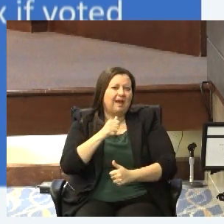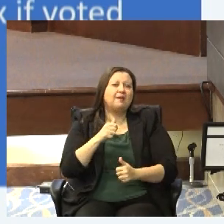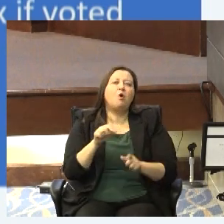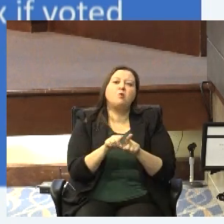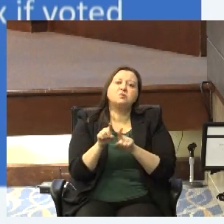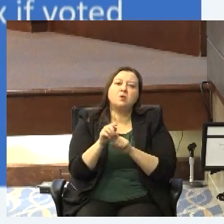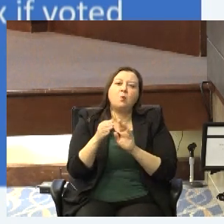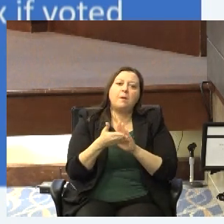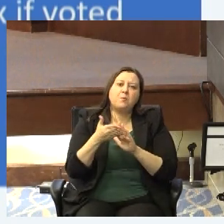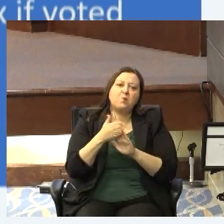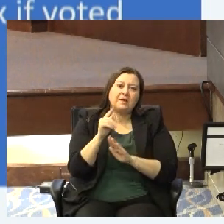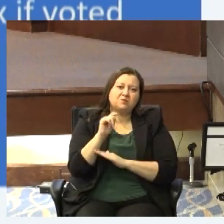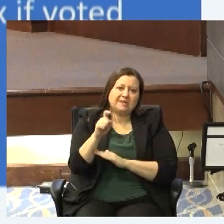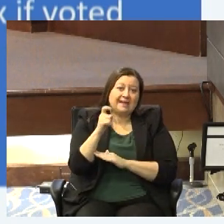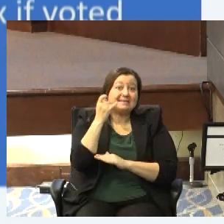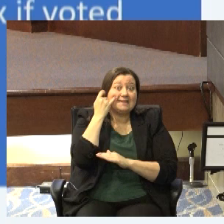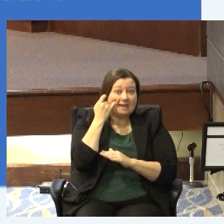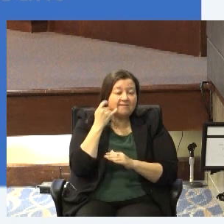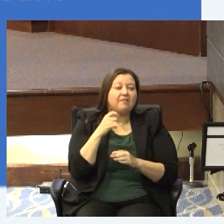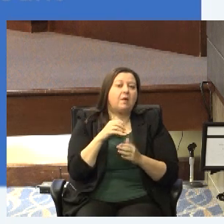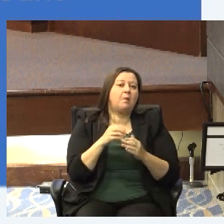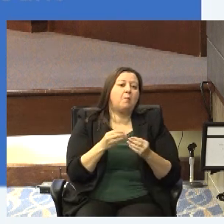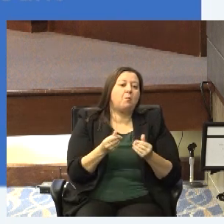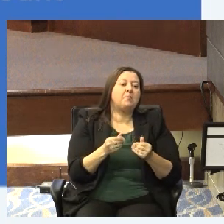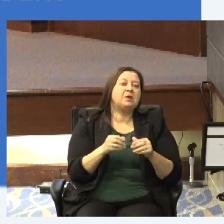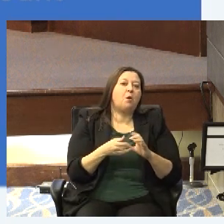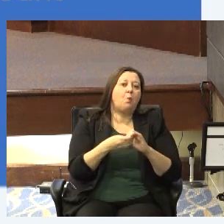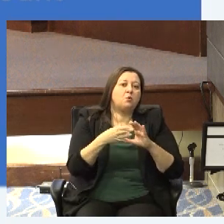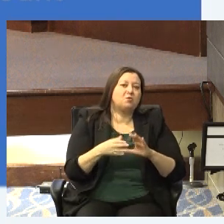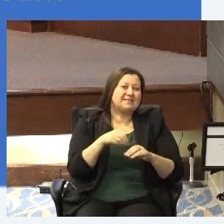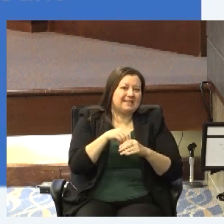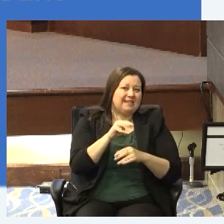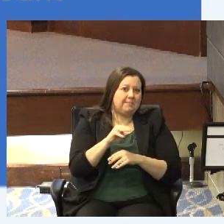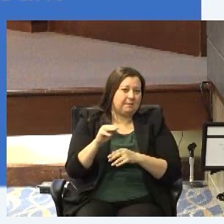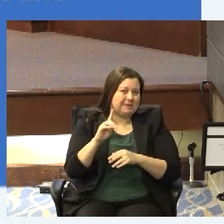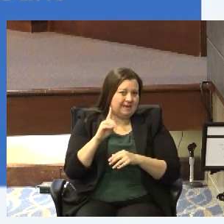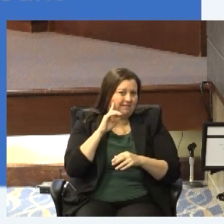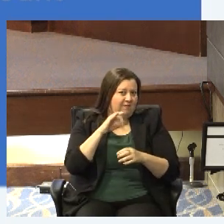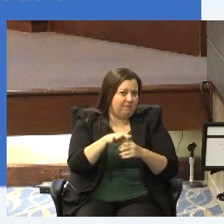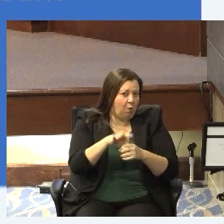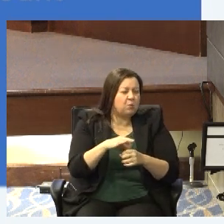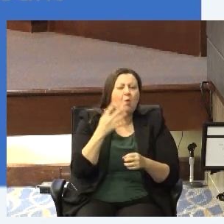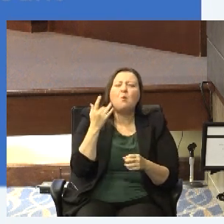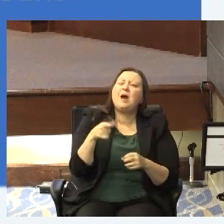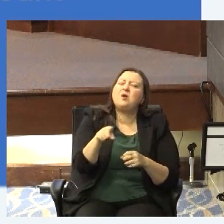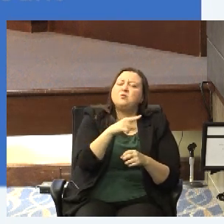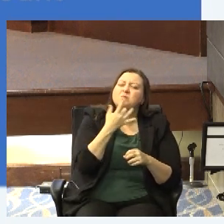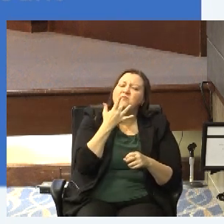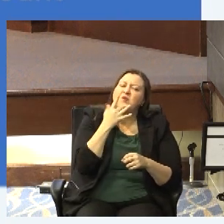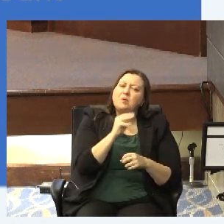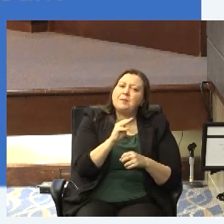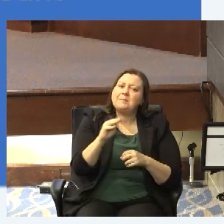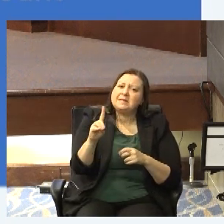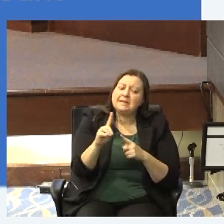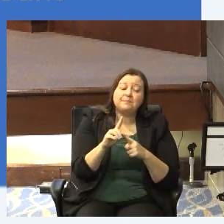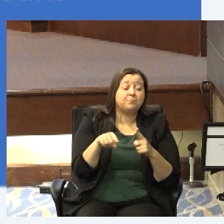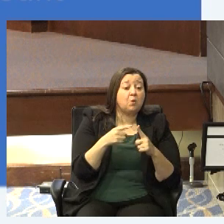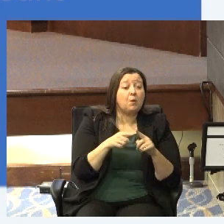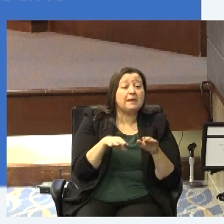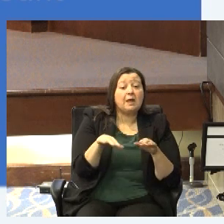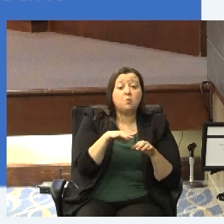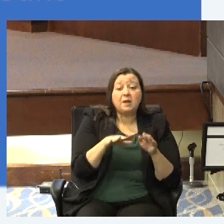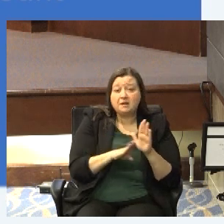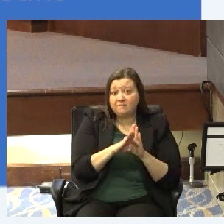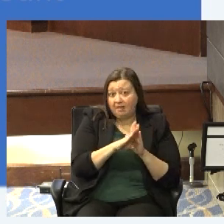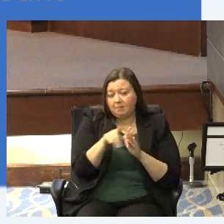if it's voted on by the property owners in that MMD. So why would you ever do an MMD? When the area is developed, as